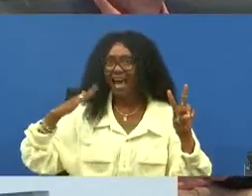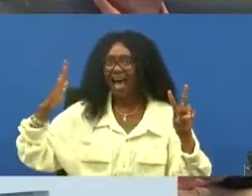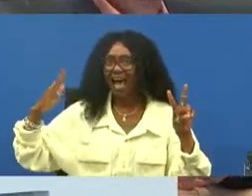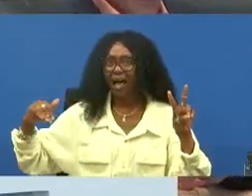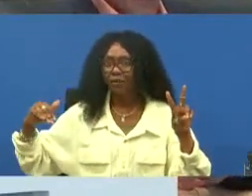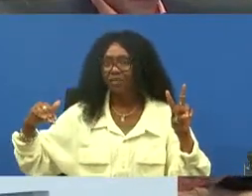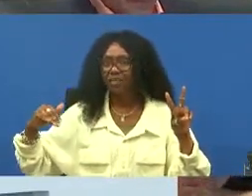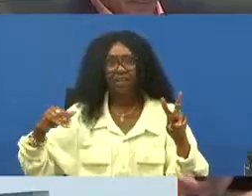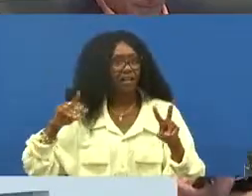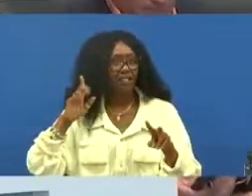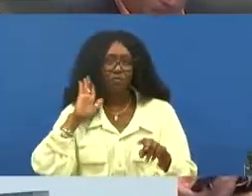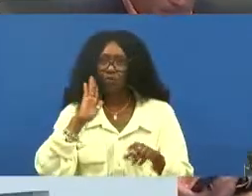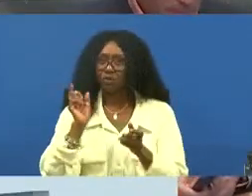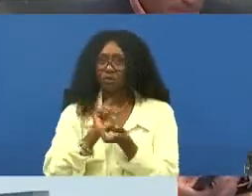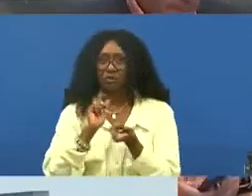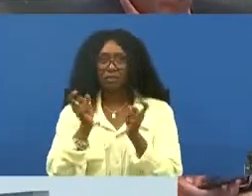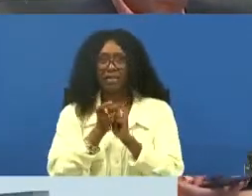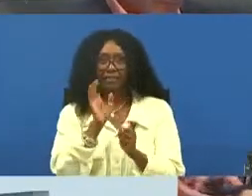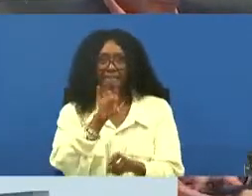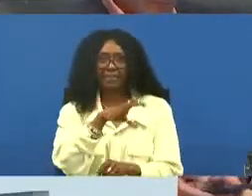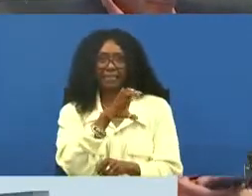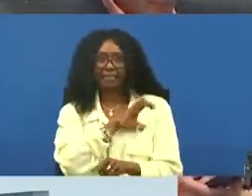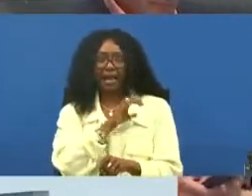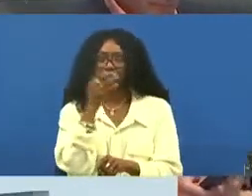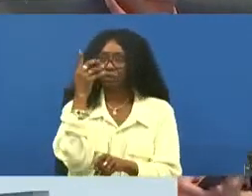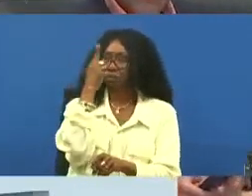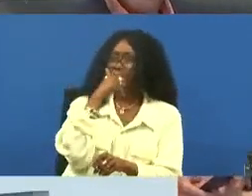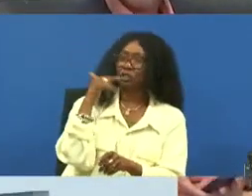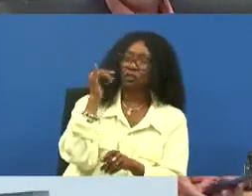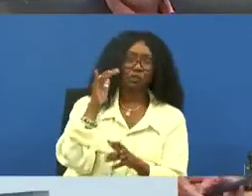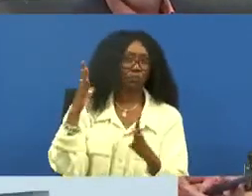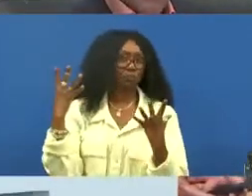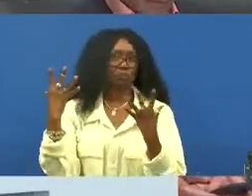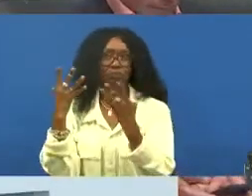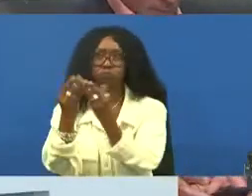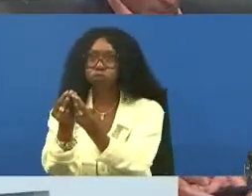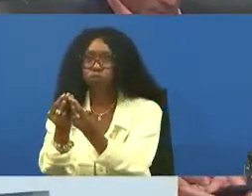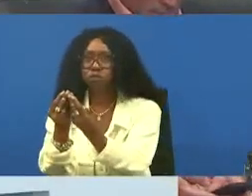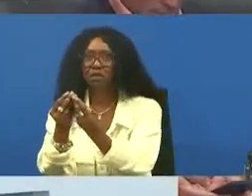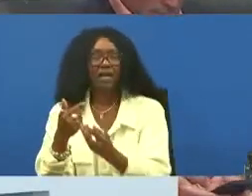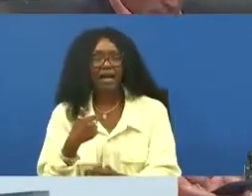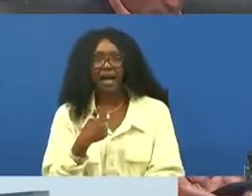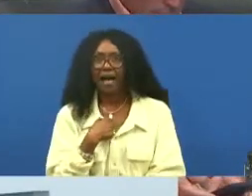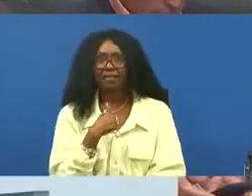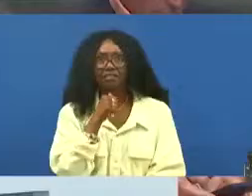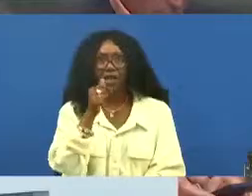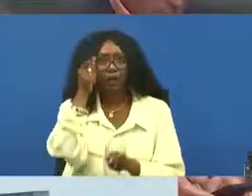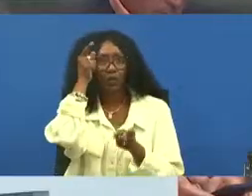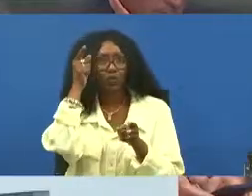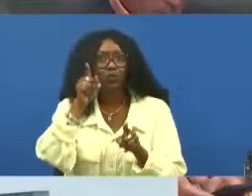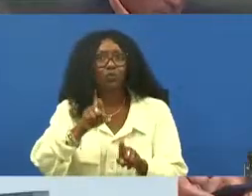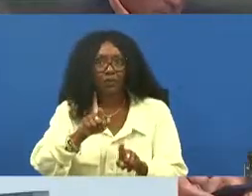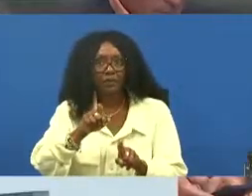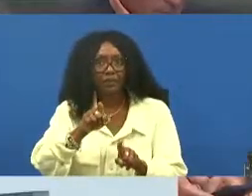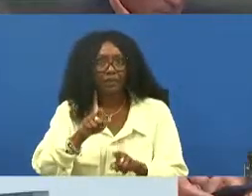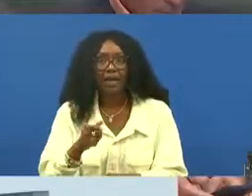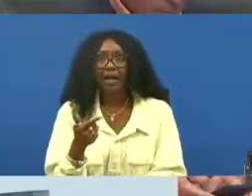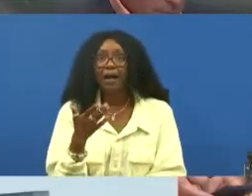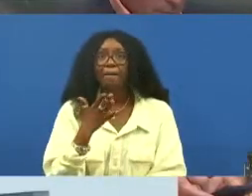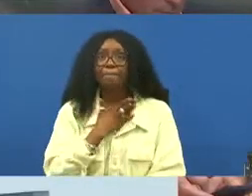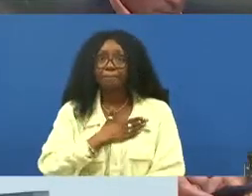of the neighborhood. So I do oppose this. We want you guys to please